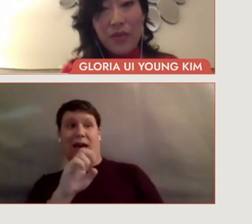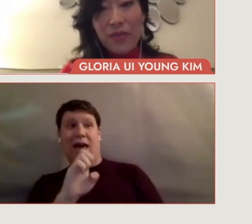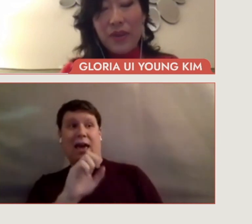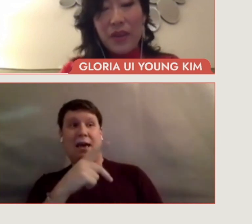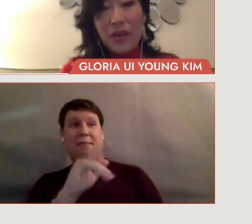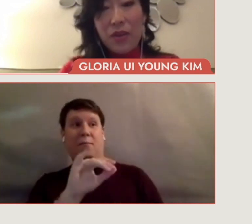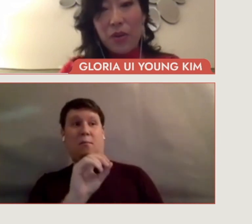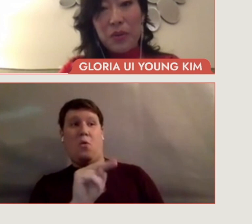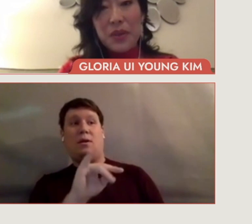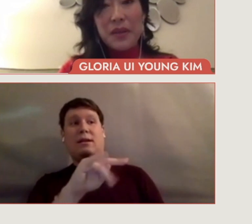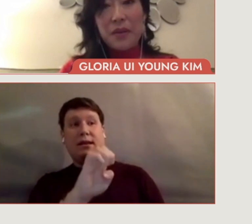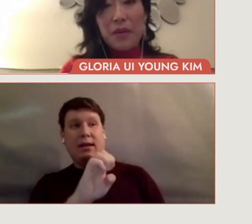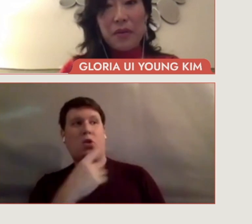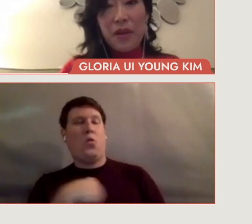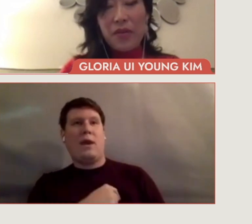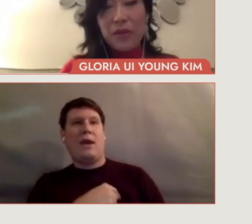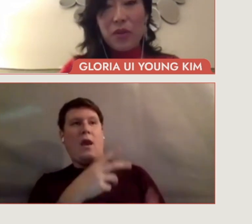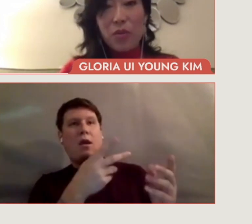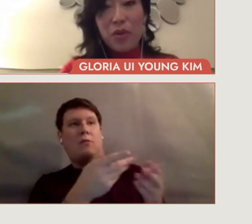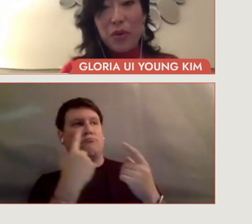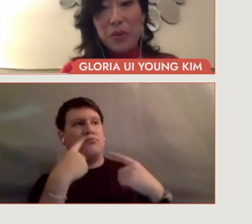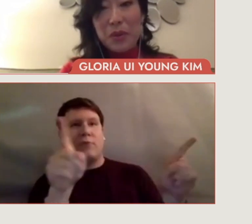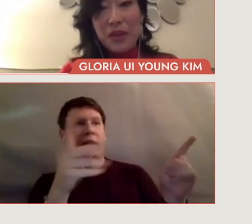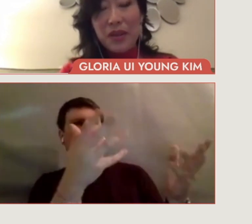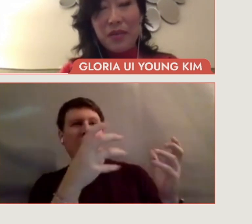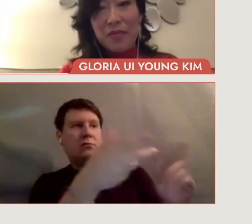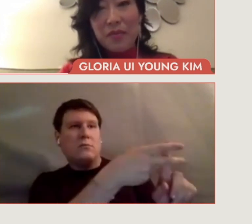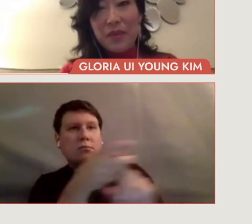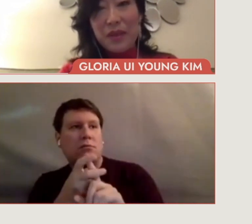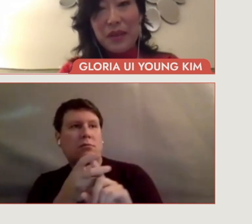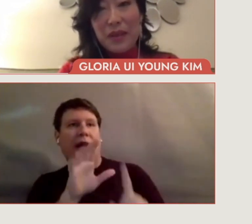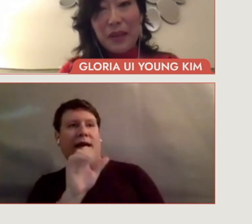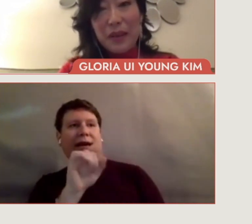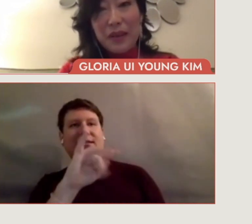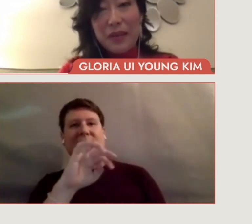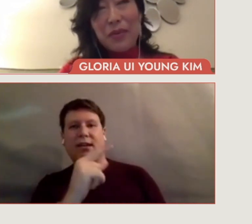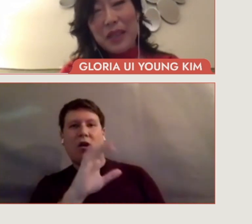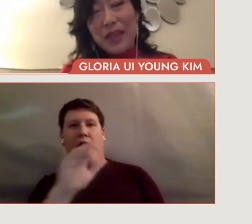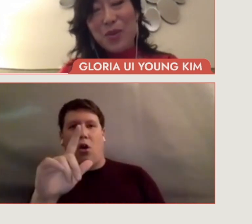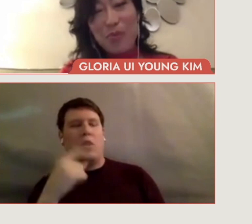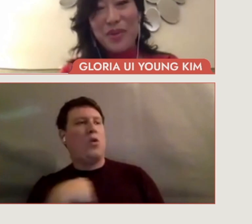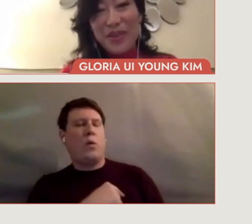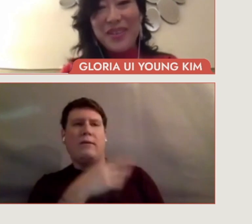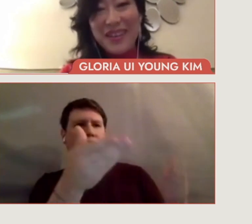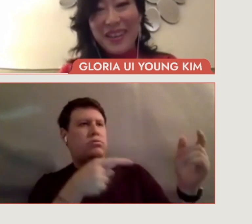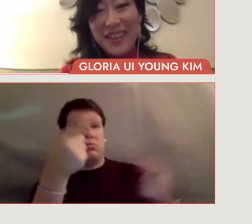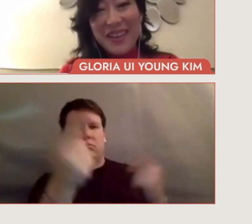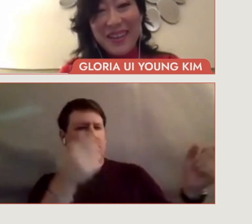lot of girls, a lot of really adorable girls, like really